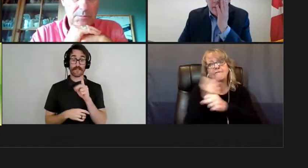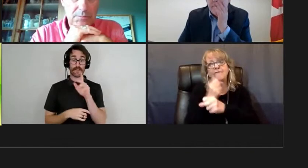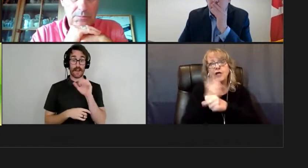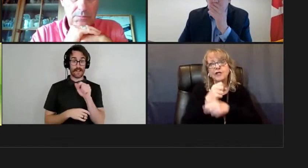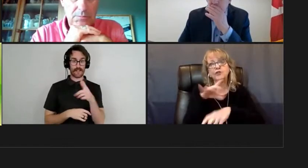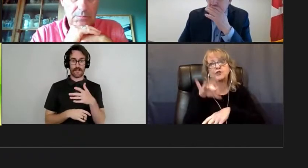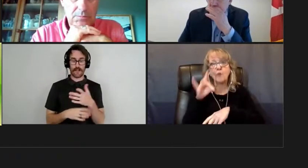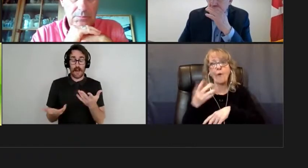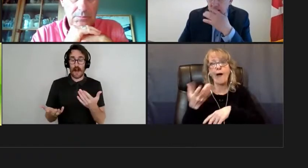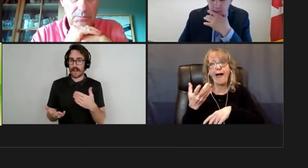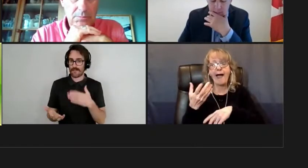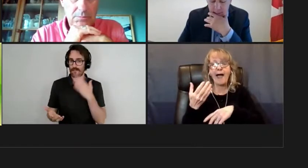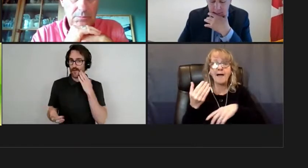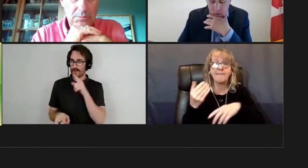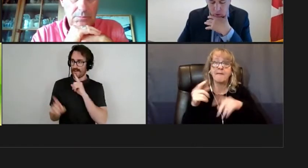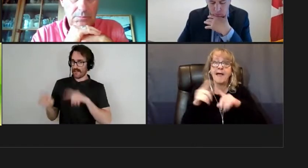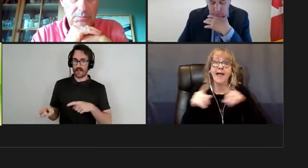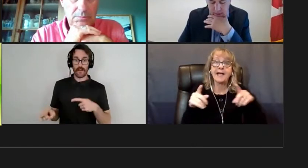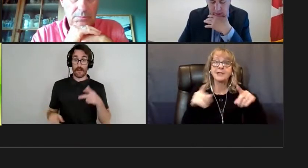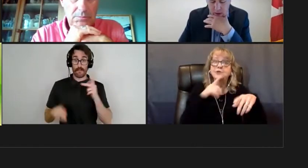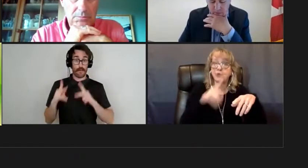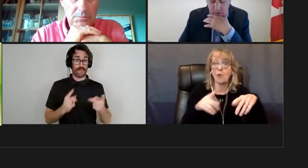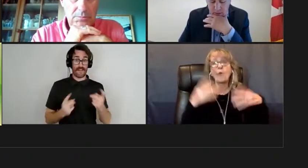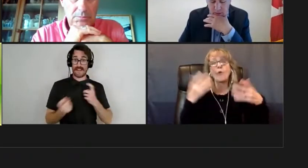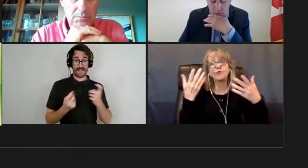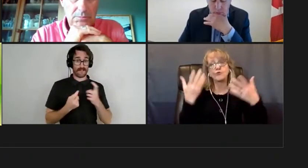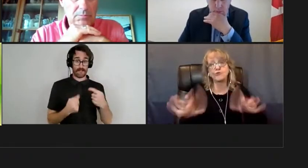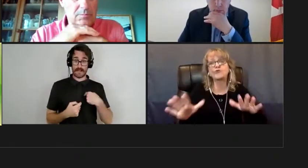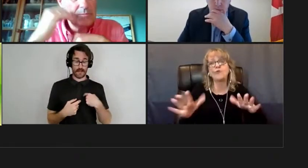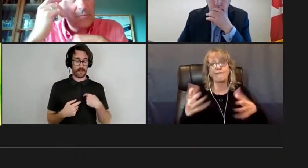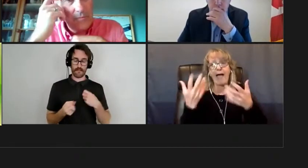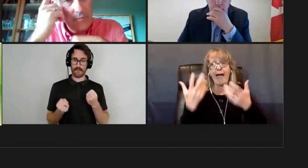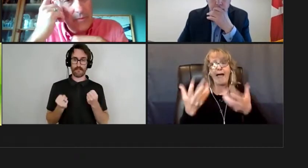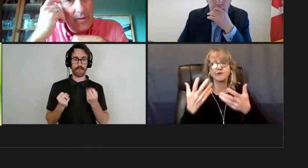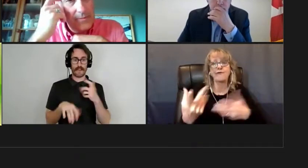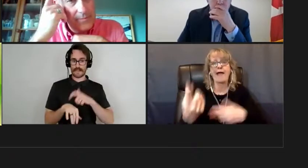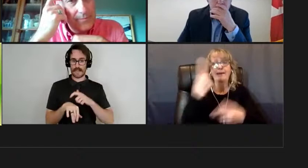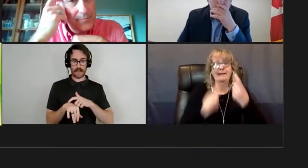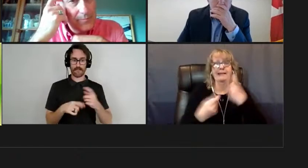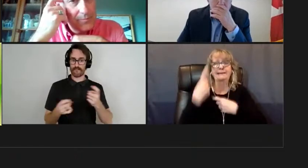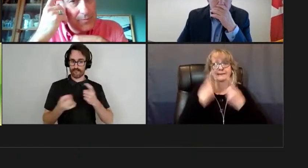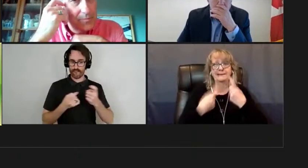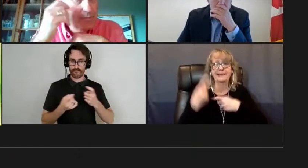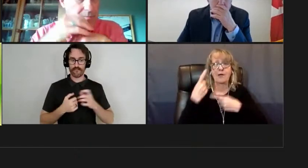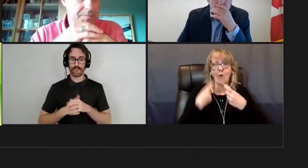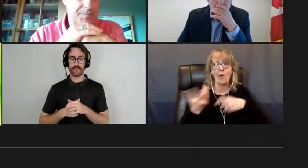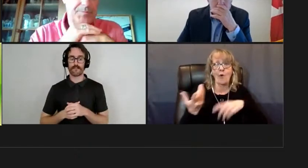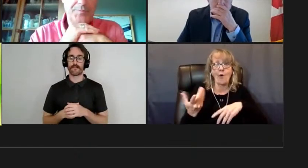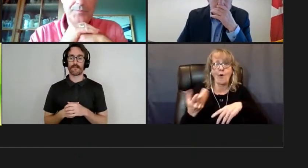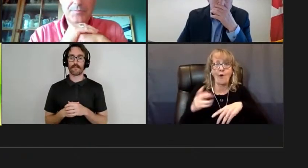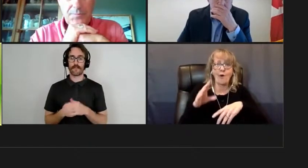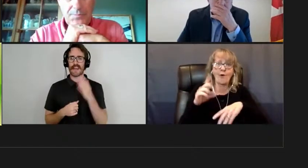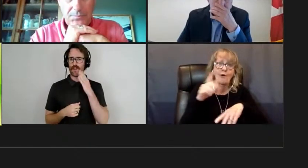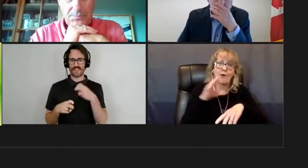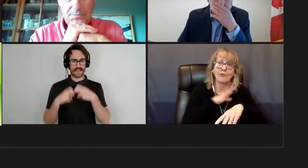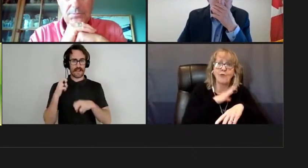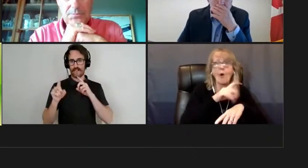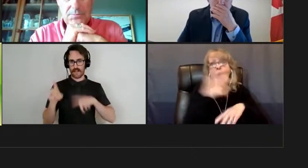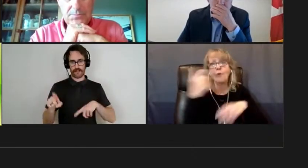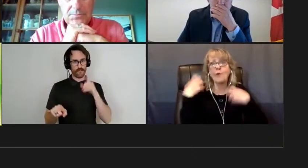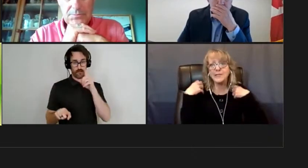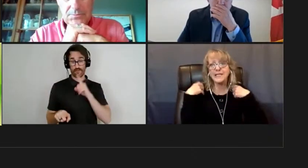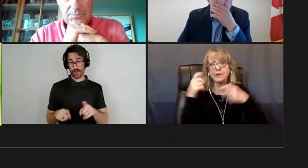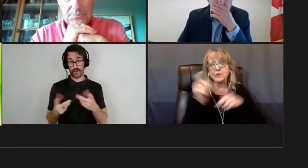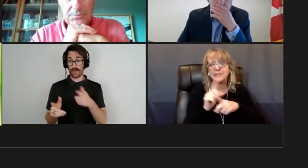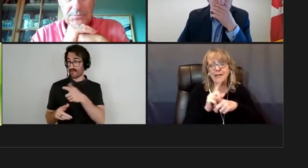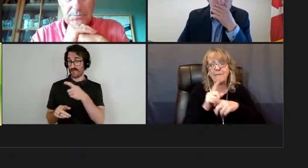that question, a number of times from my residents. I'm sure other counselors hasn't. And it's a tough one to answer for all the